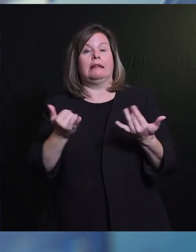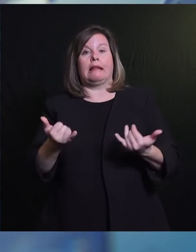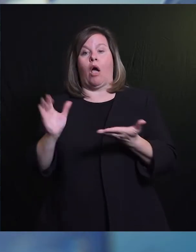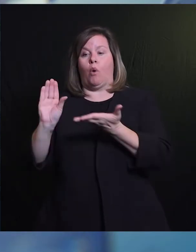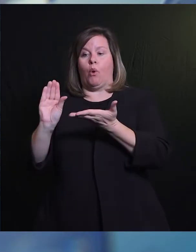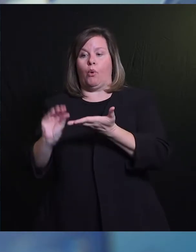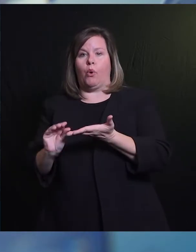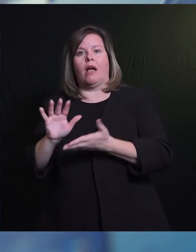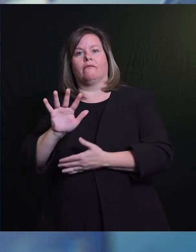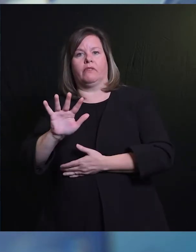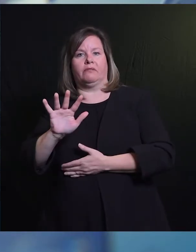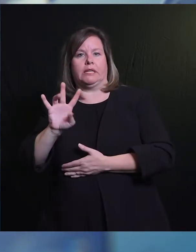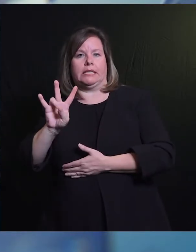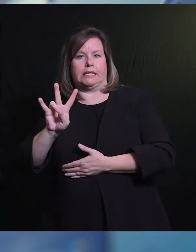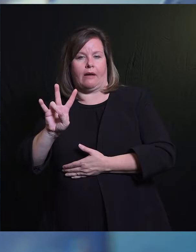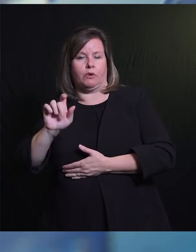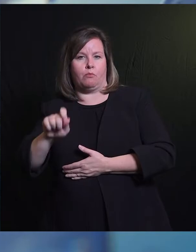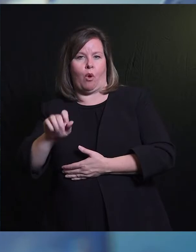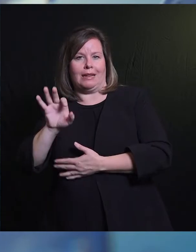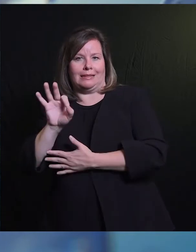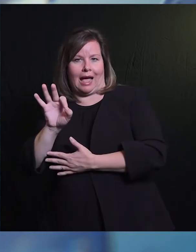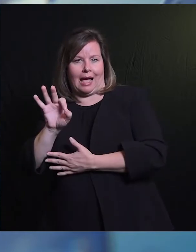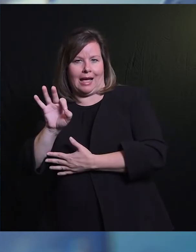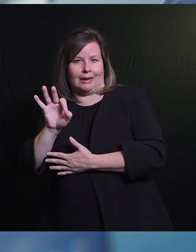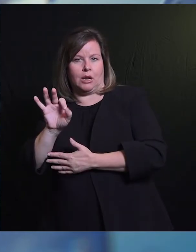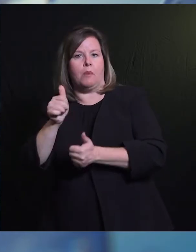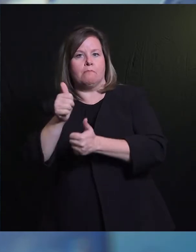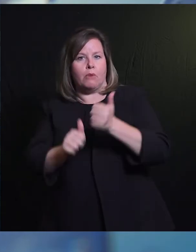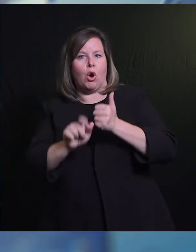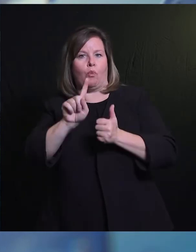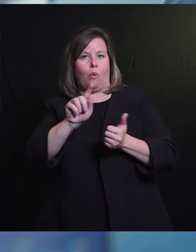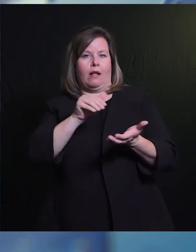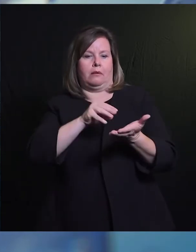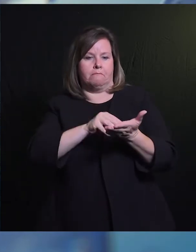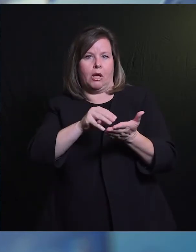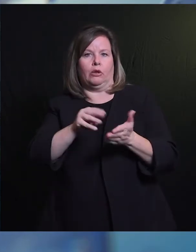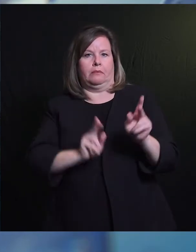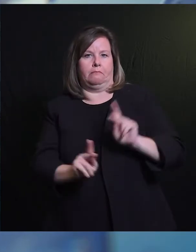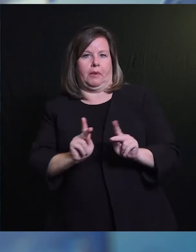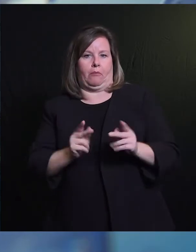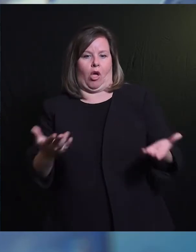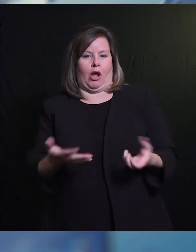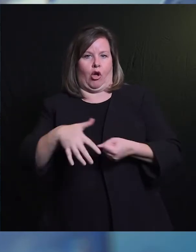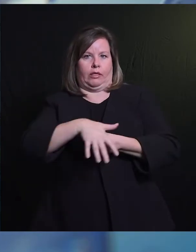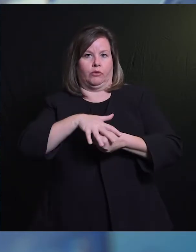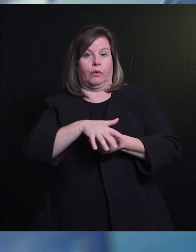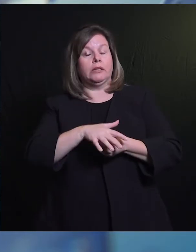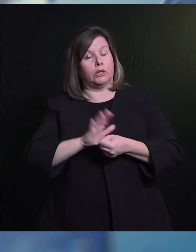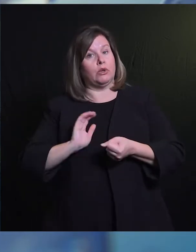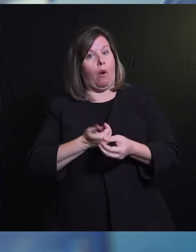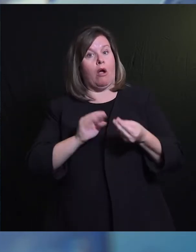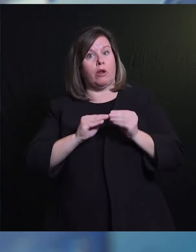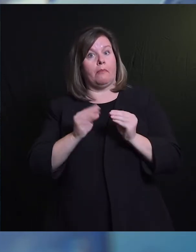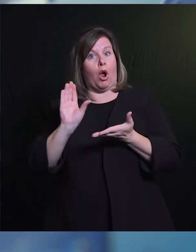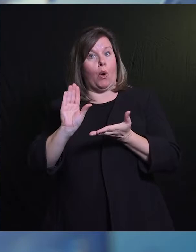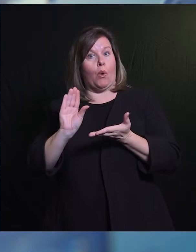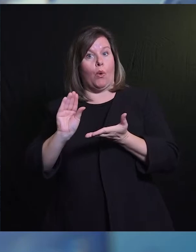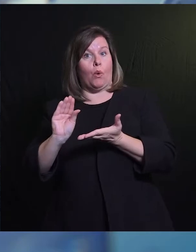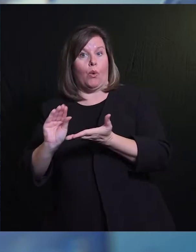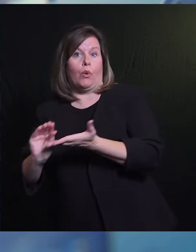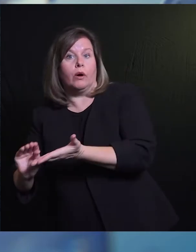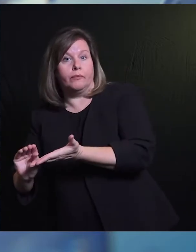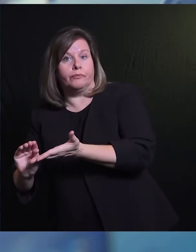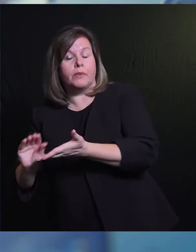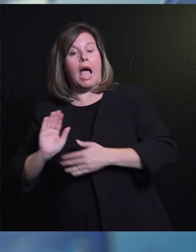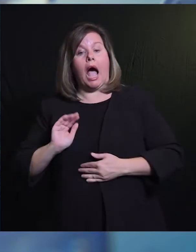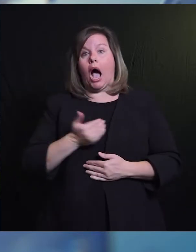57.9 total cases per million of population per day in this region. So we're trending downward. We're not near